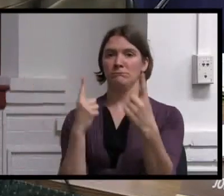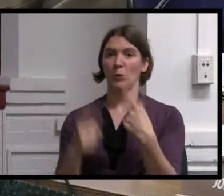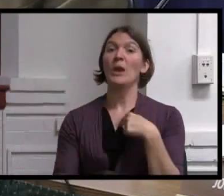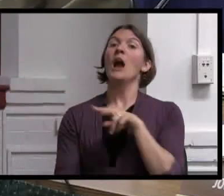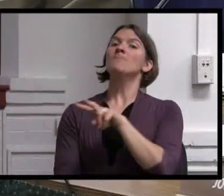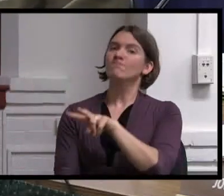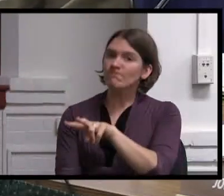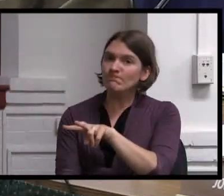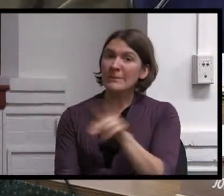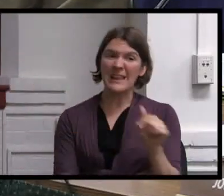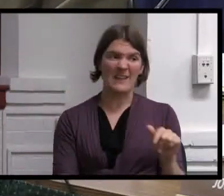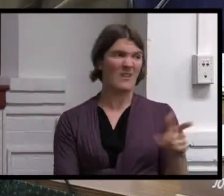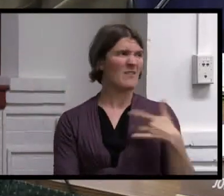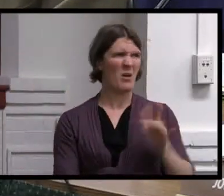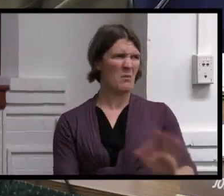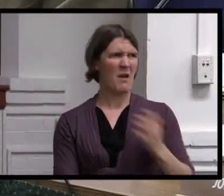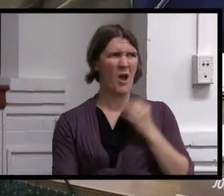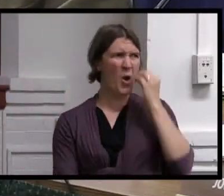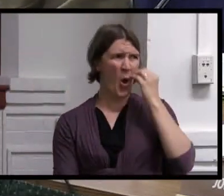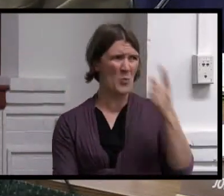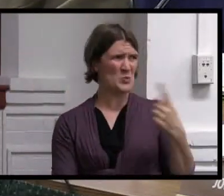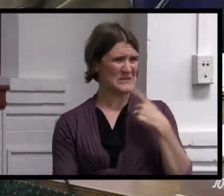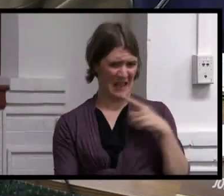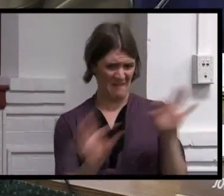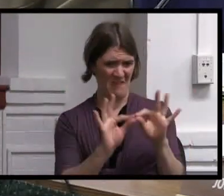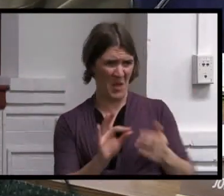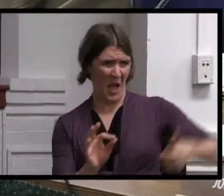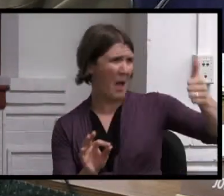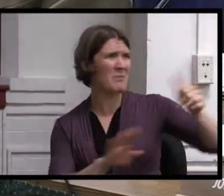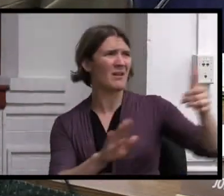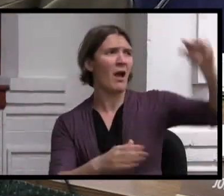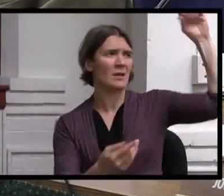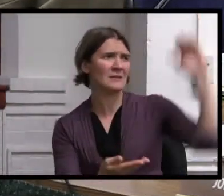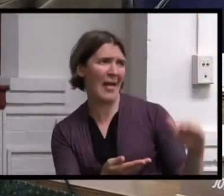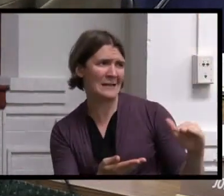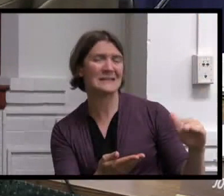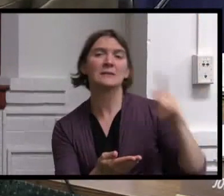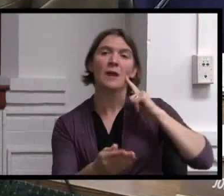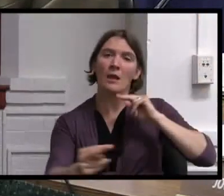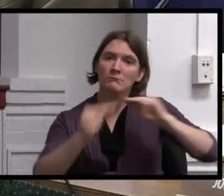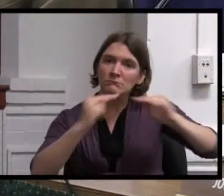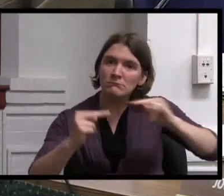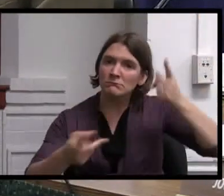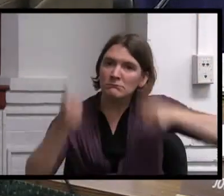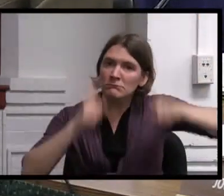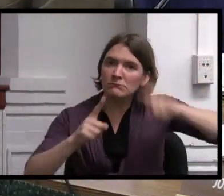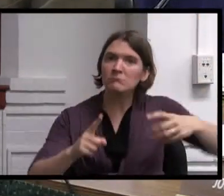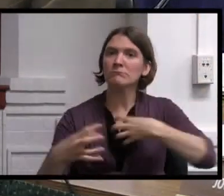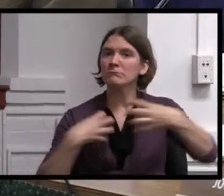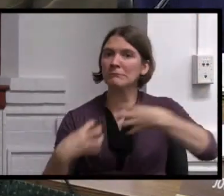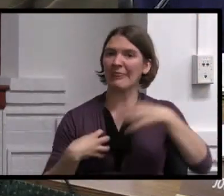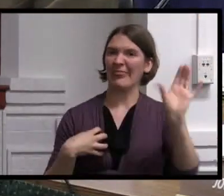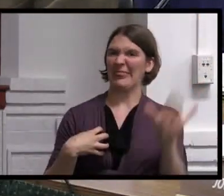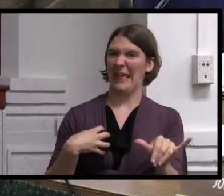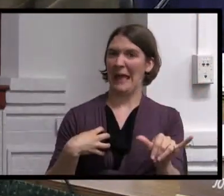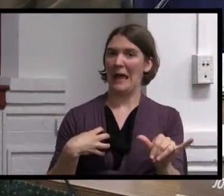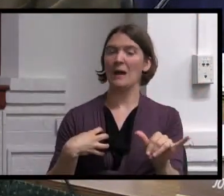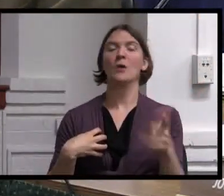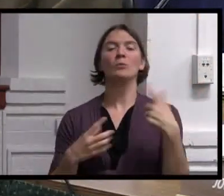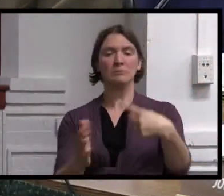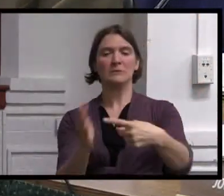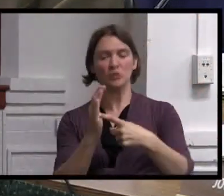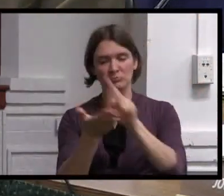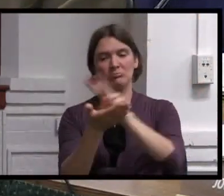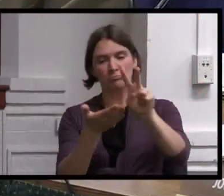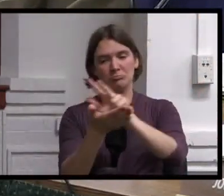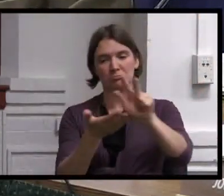people who believe that their property should be valued at something less than what the assessor's office believes it should be valued